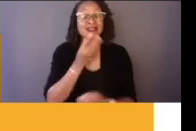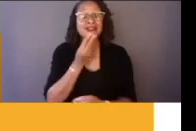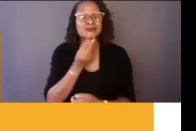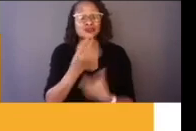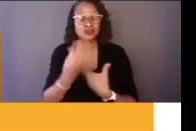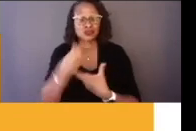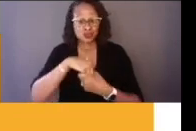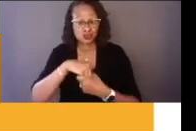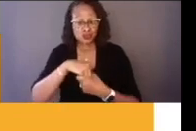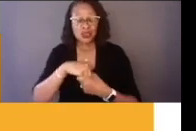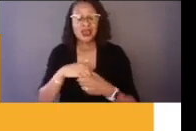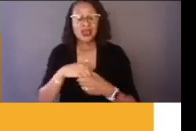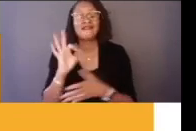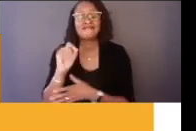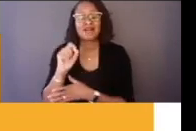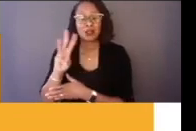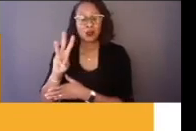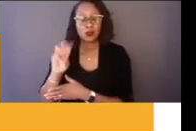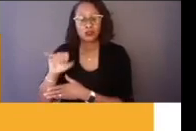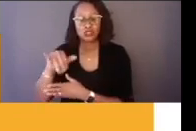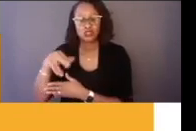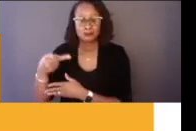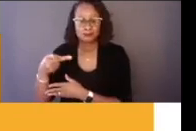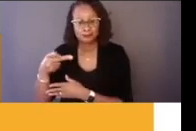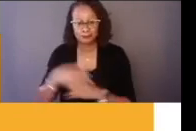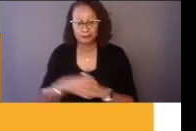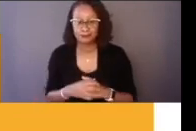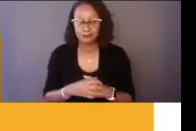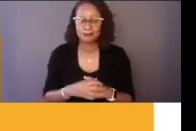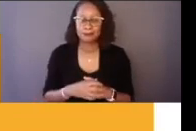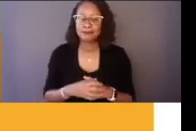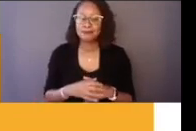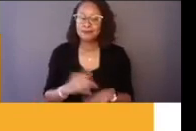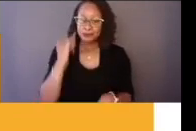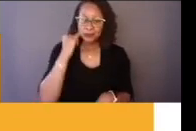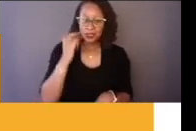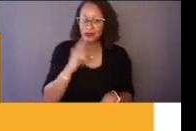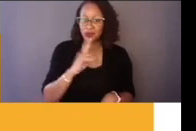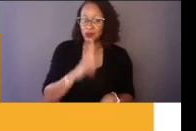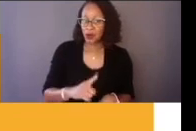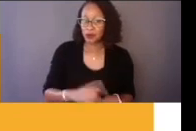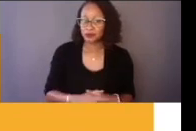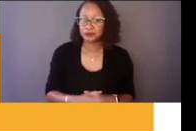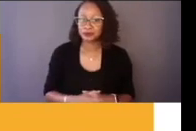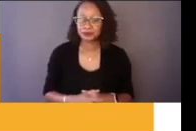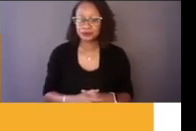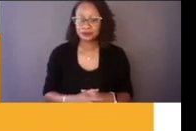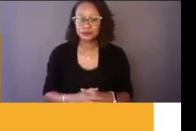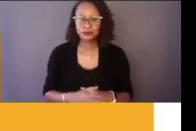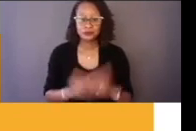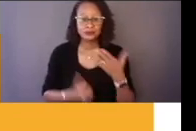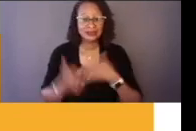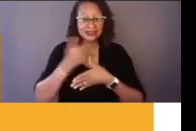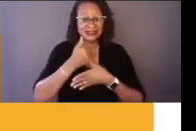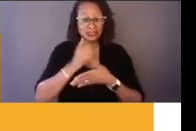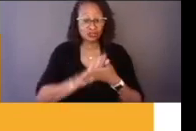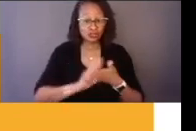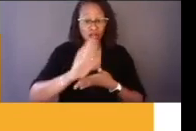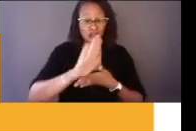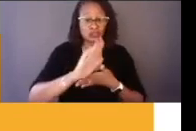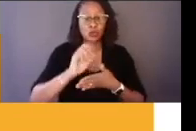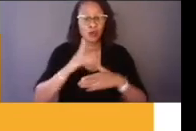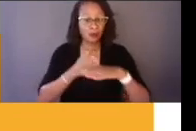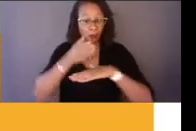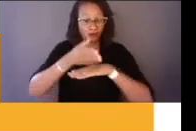Inclusion Fellowship. So if you are a senior in college or above, and there